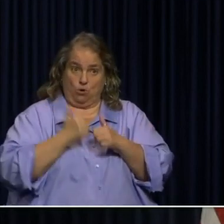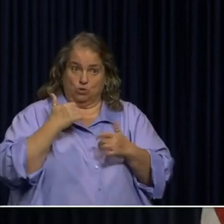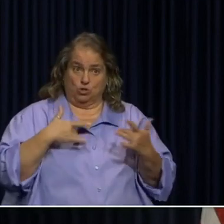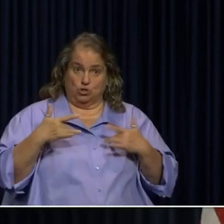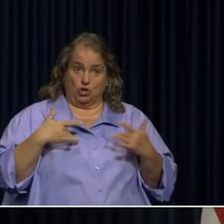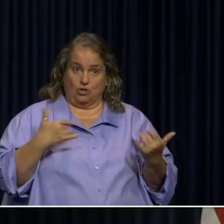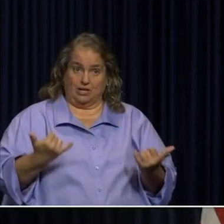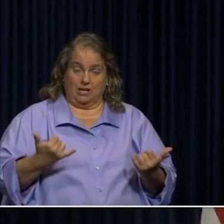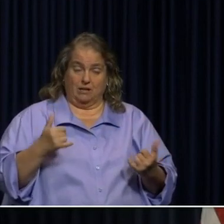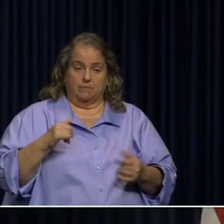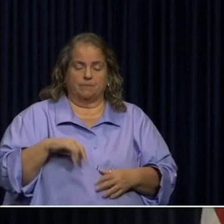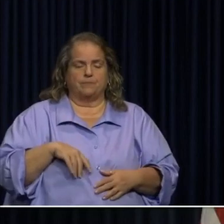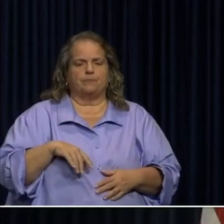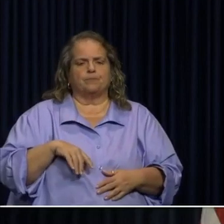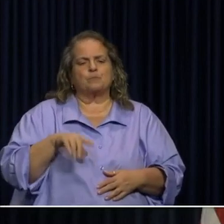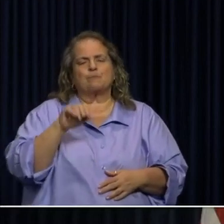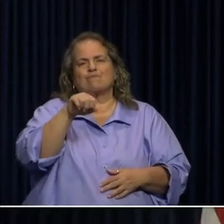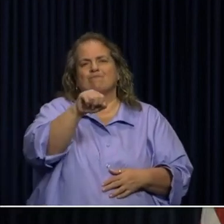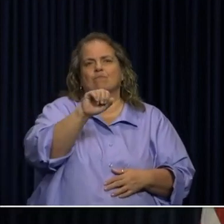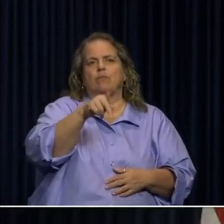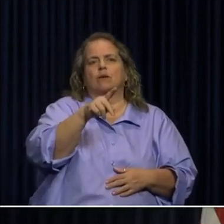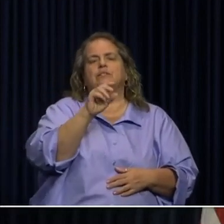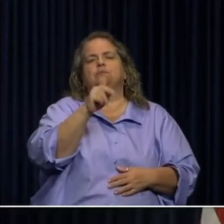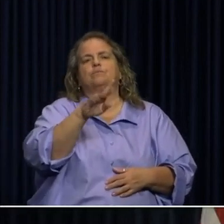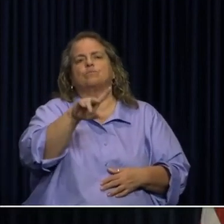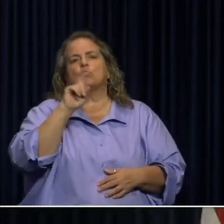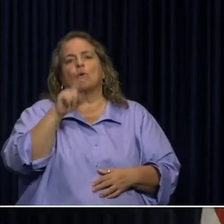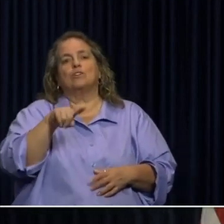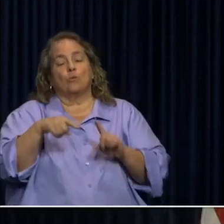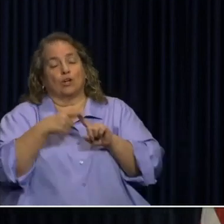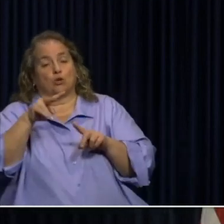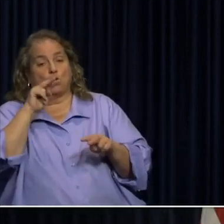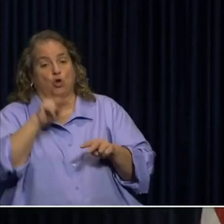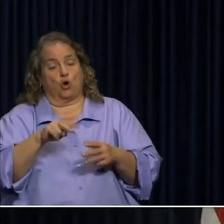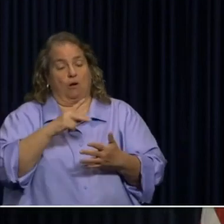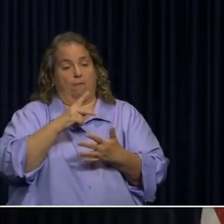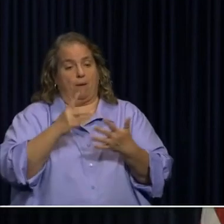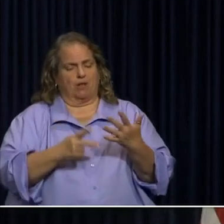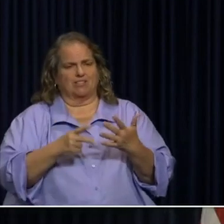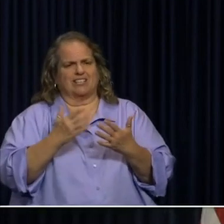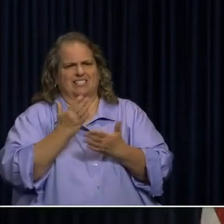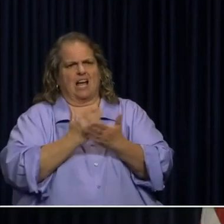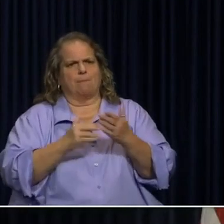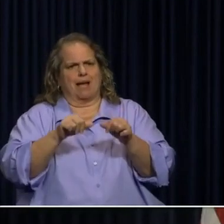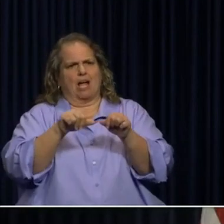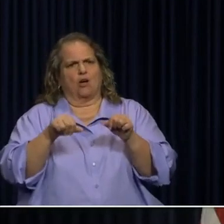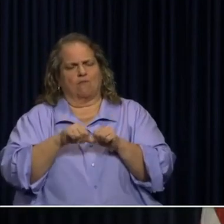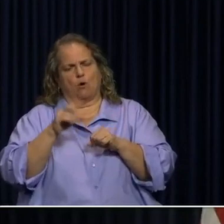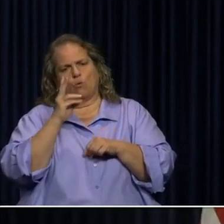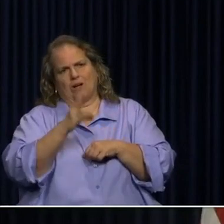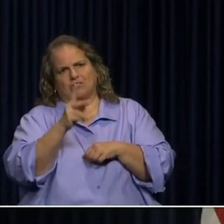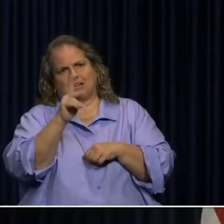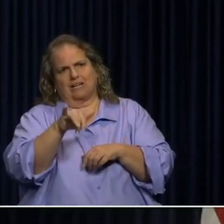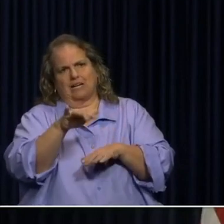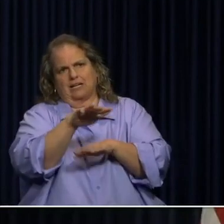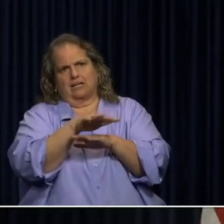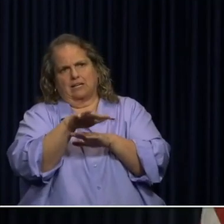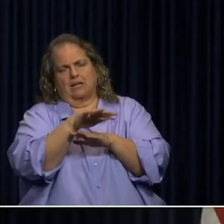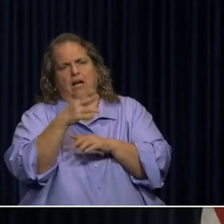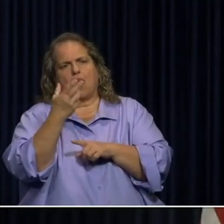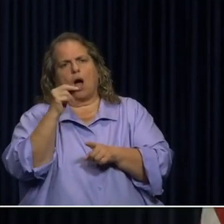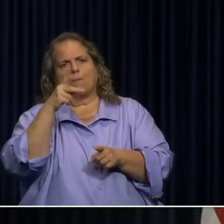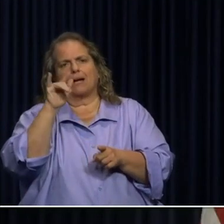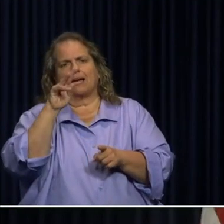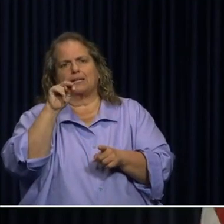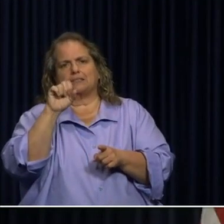the whole state? So the question is, when you adjust by population, there are certainly areas of Western Kentucky. Hopkins County has been